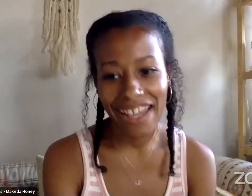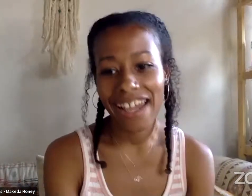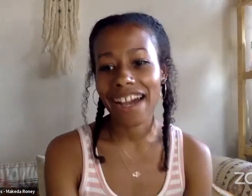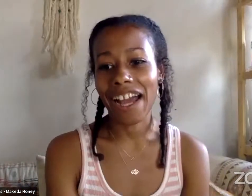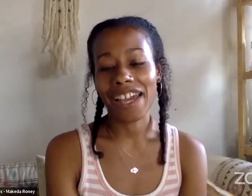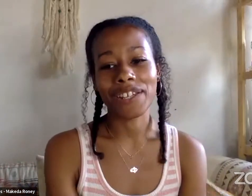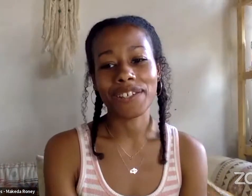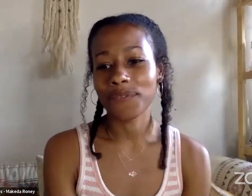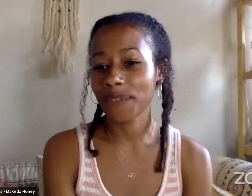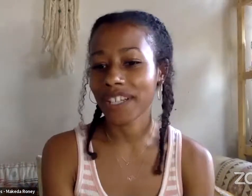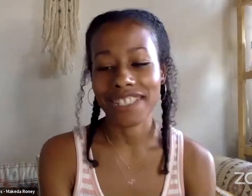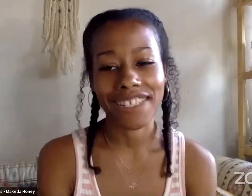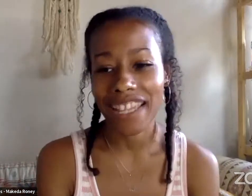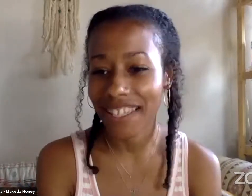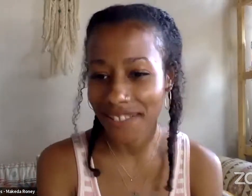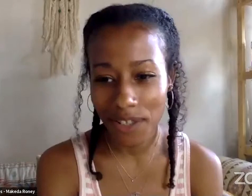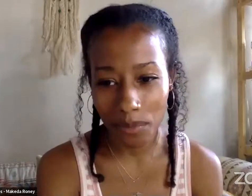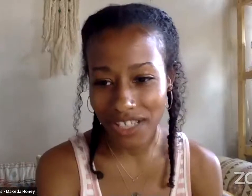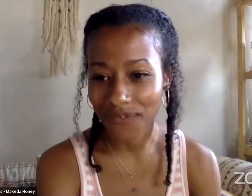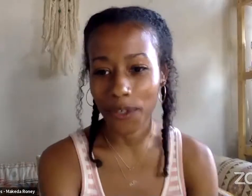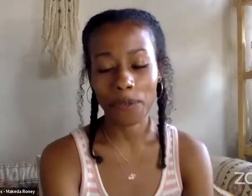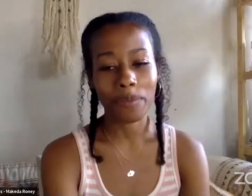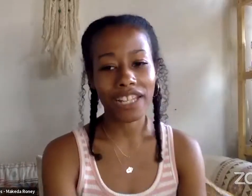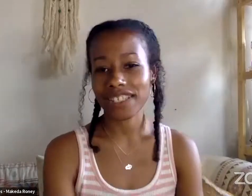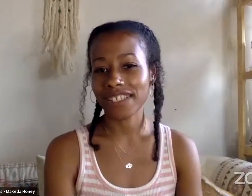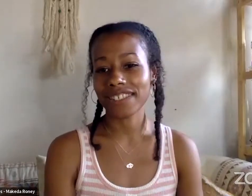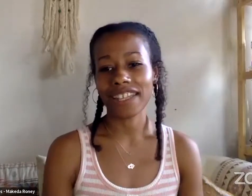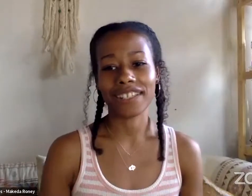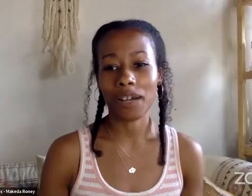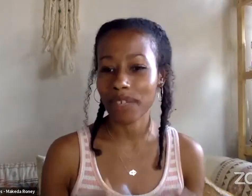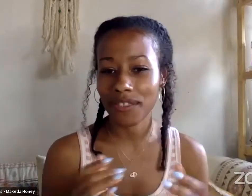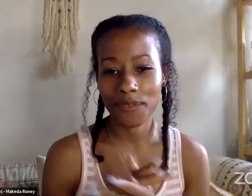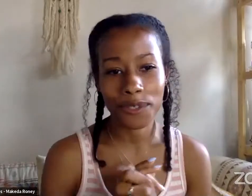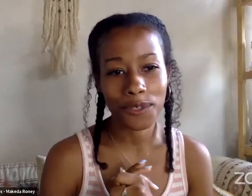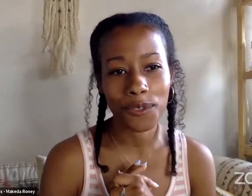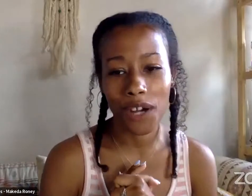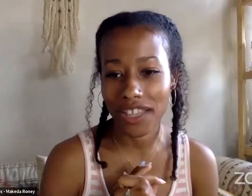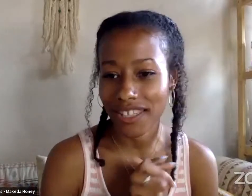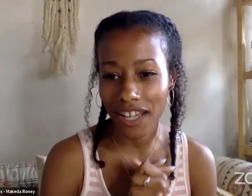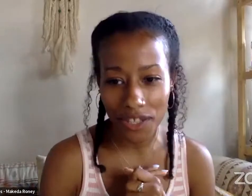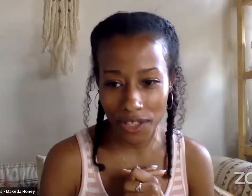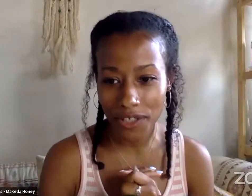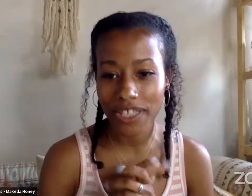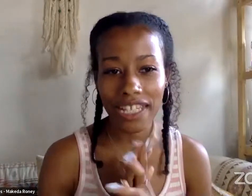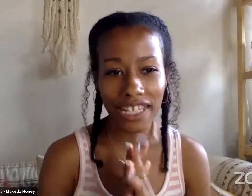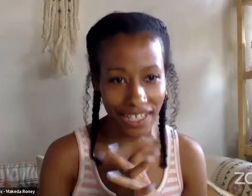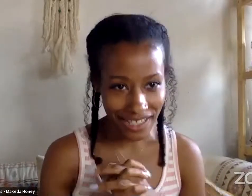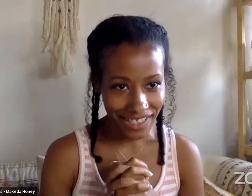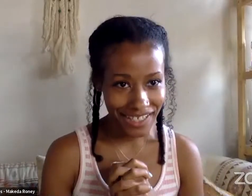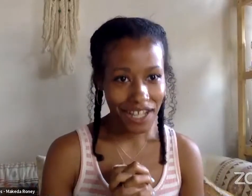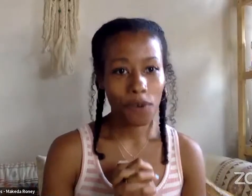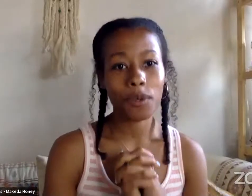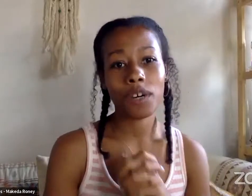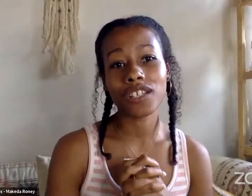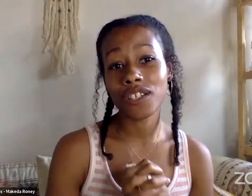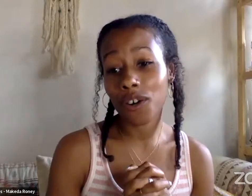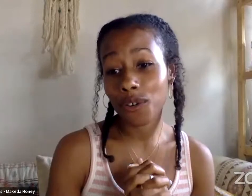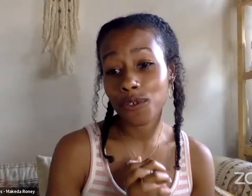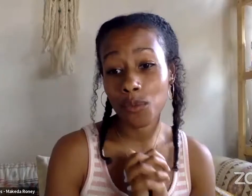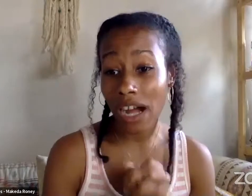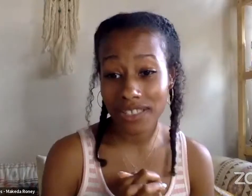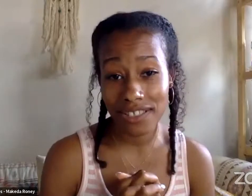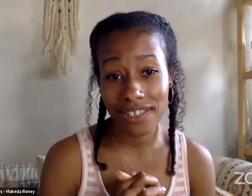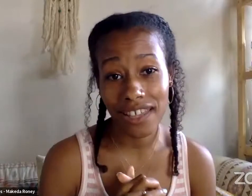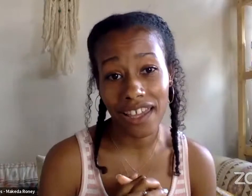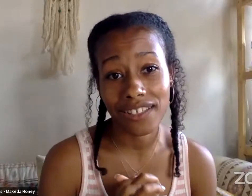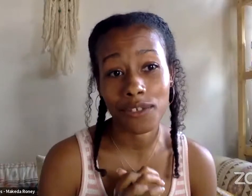Stories. And we want to just thank you so much for your patience and coming through on this other link. We want to know